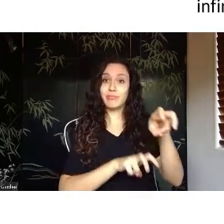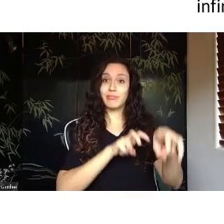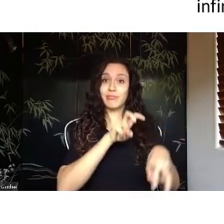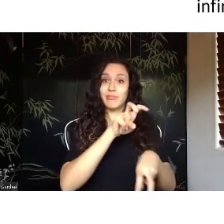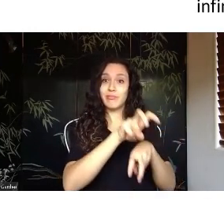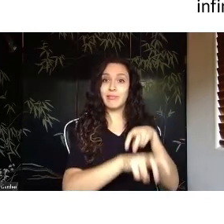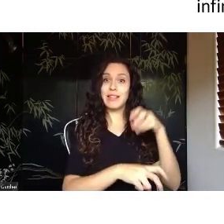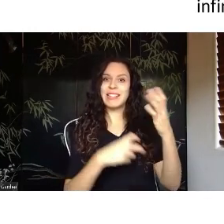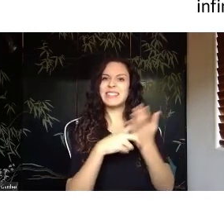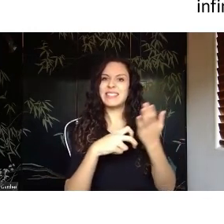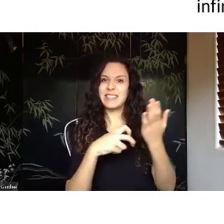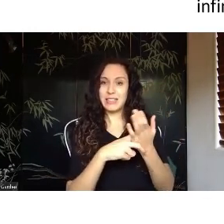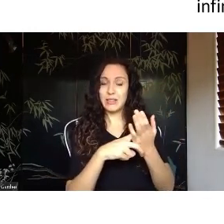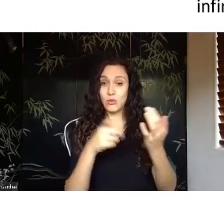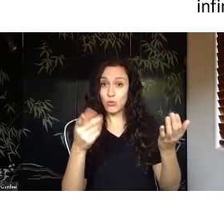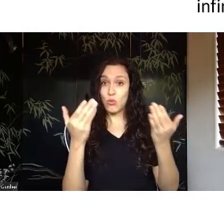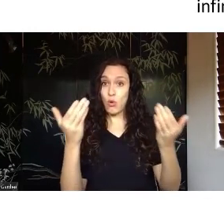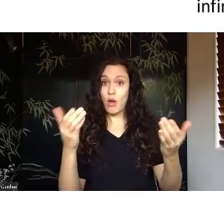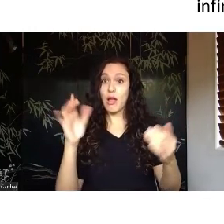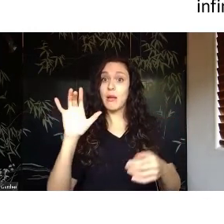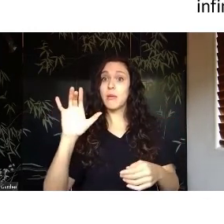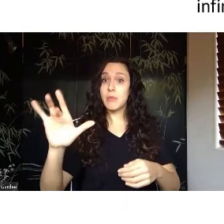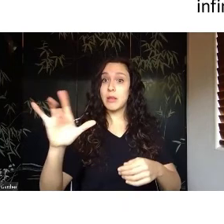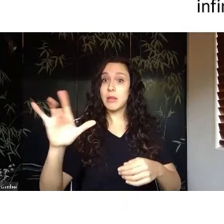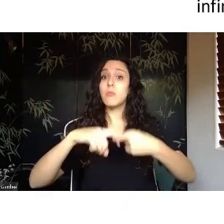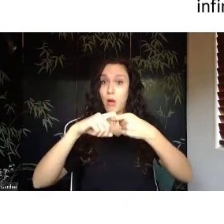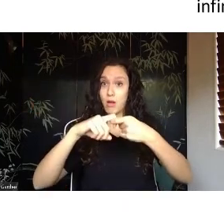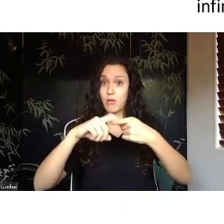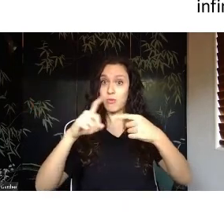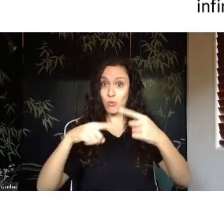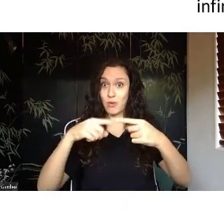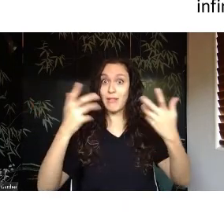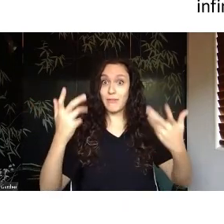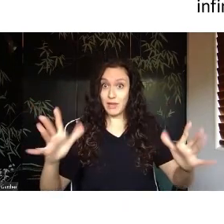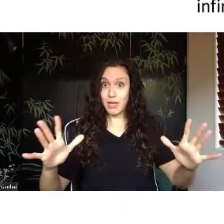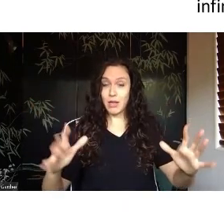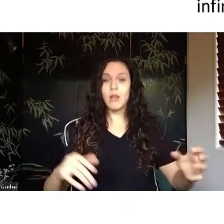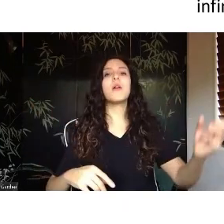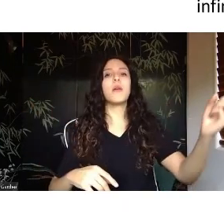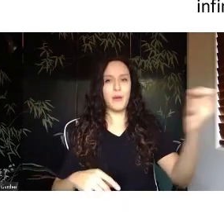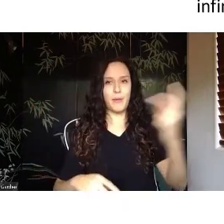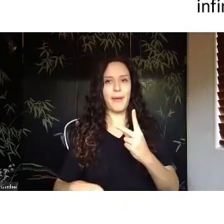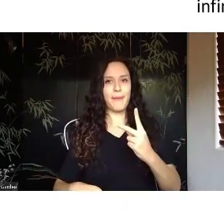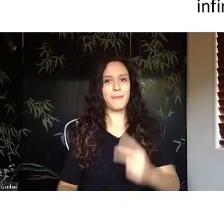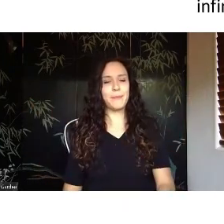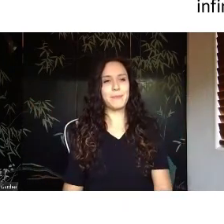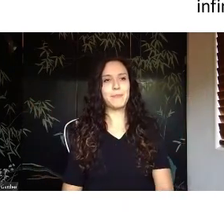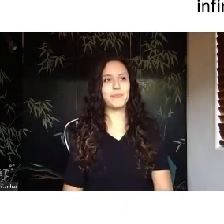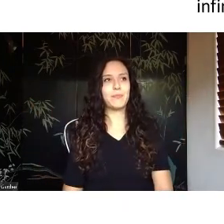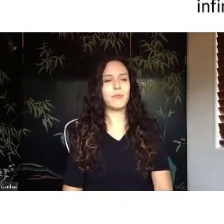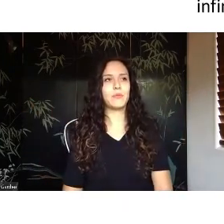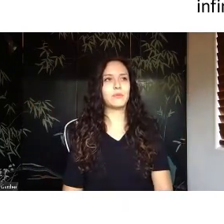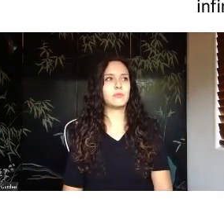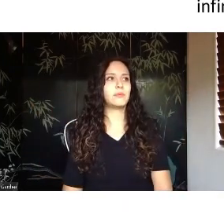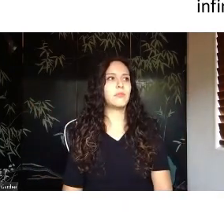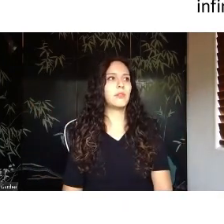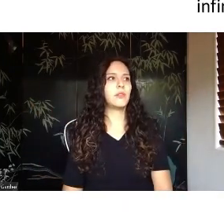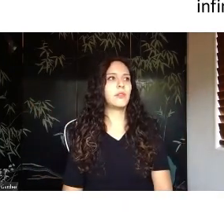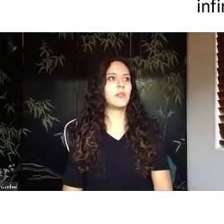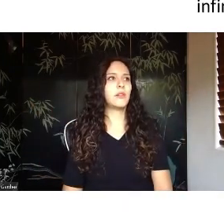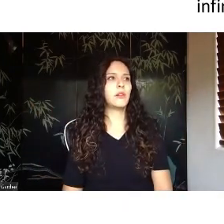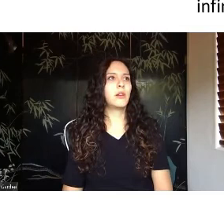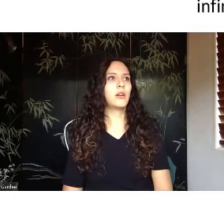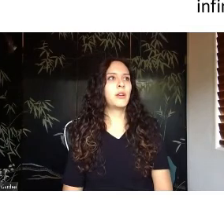carnival ride tickets. So go ahead and press pause, try this one, and then come back when you're done. Go ahead and press pause.